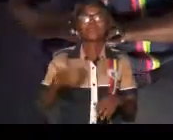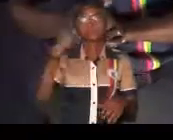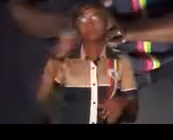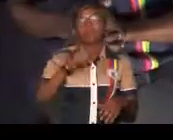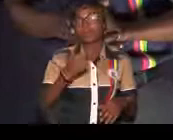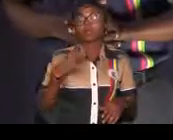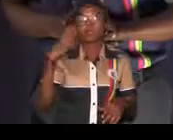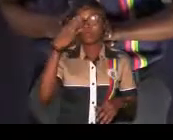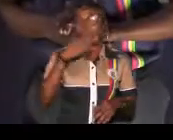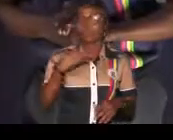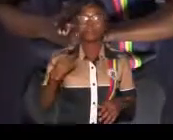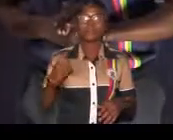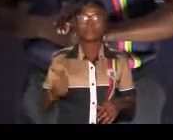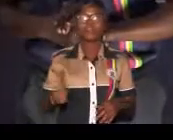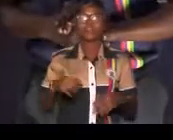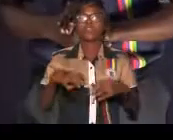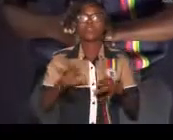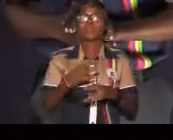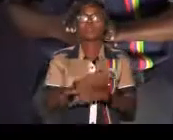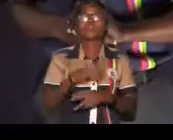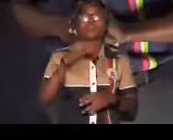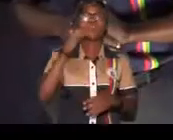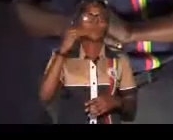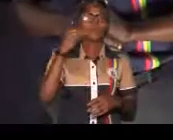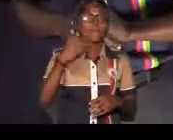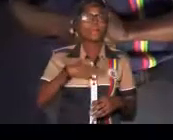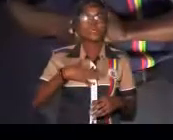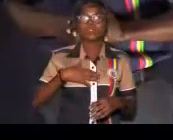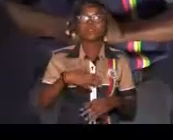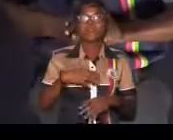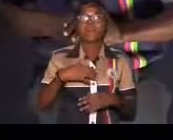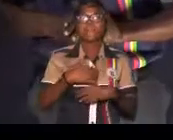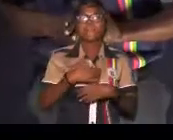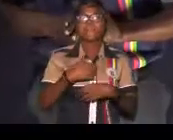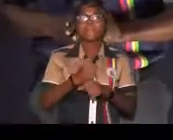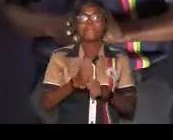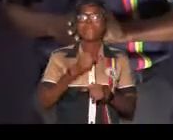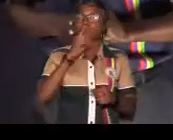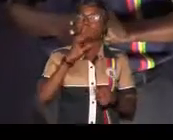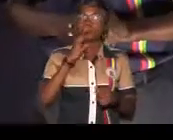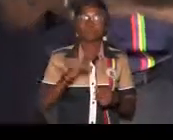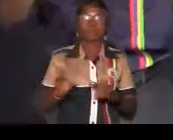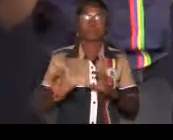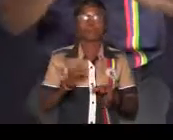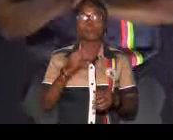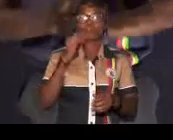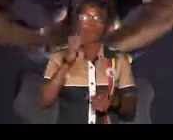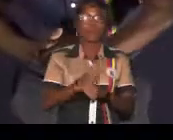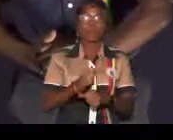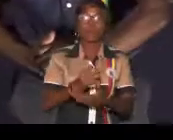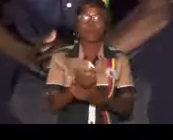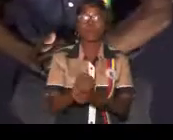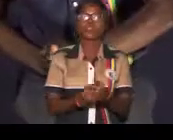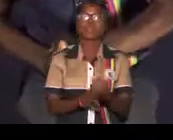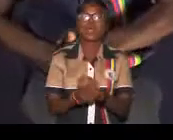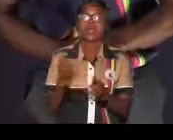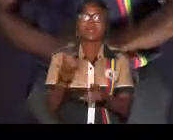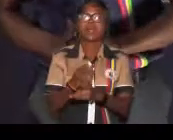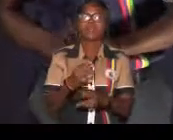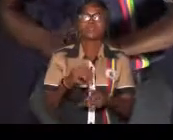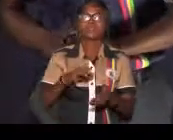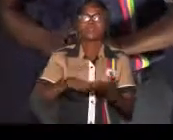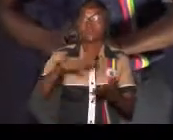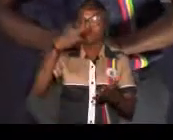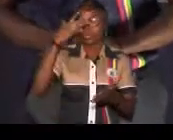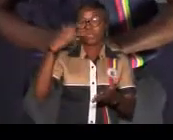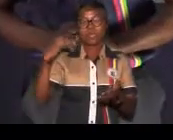another beautifully packaged edition of the classroom in your home, please make sure you do your homework. Wash your hands regularly.